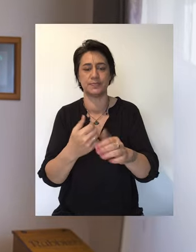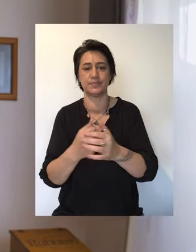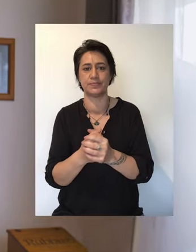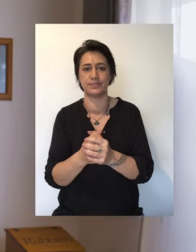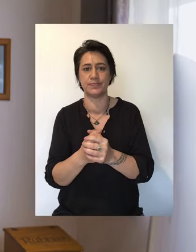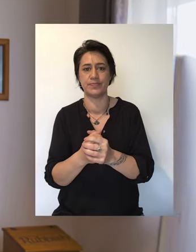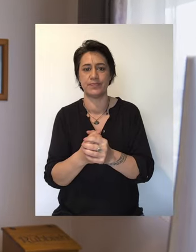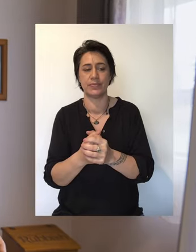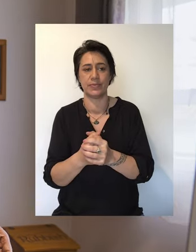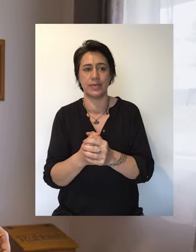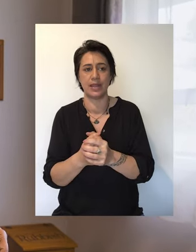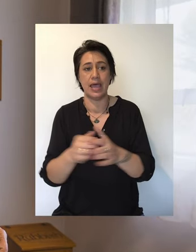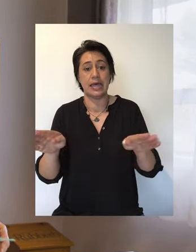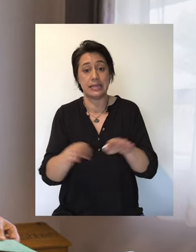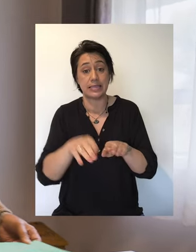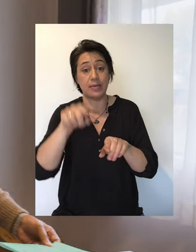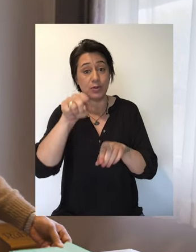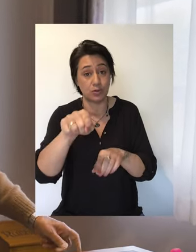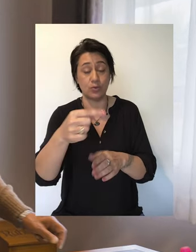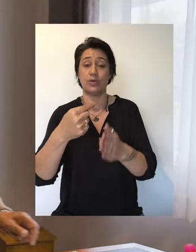And like you, I too have been following